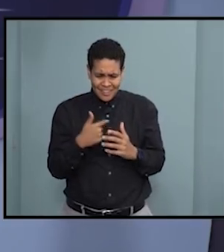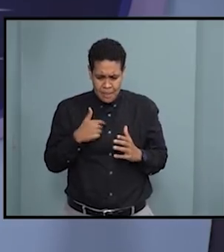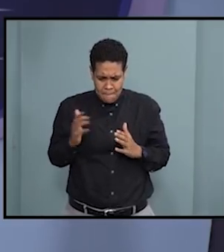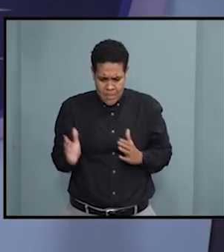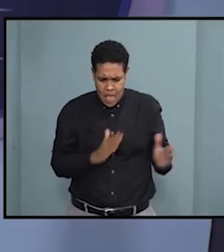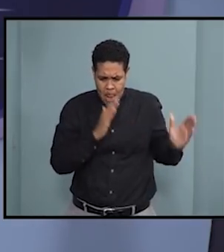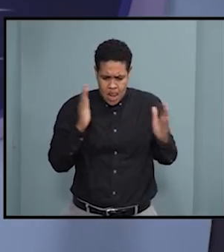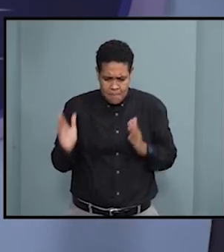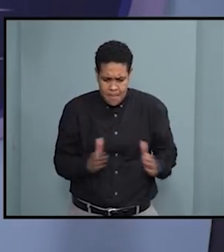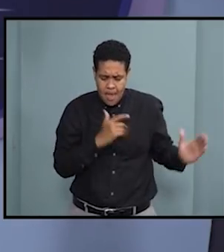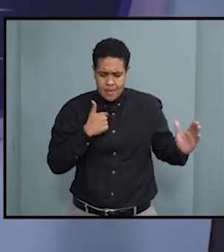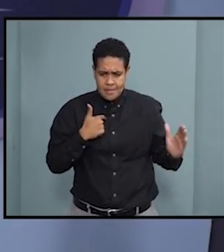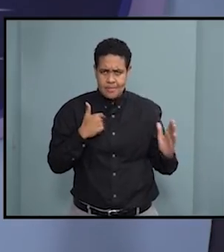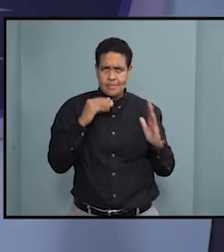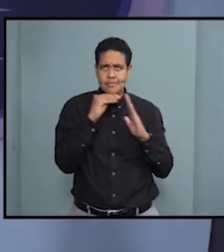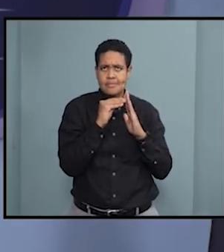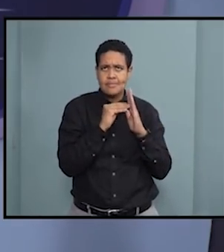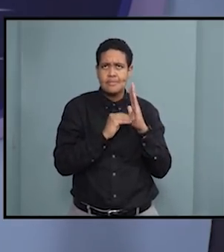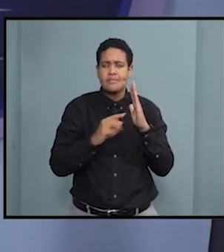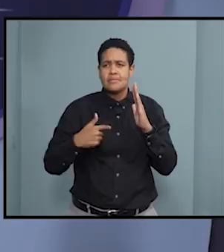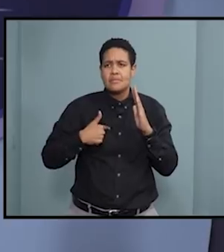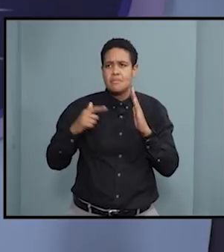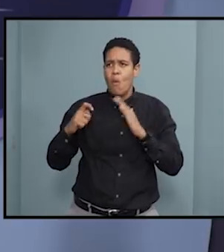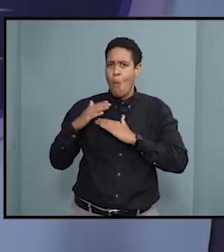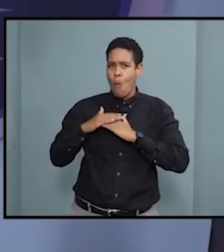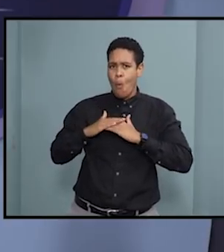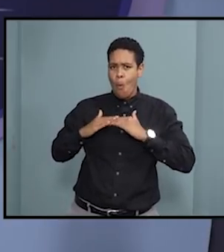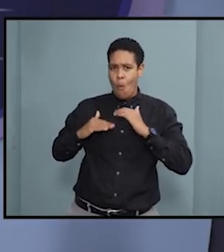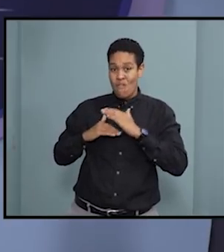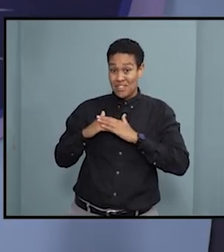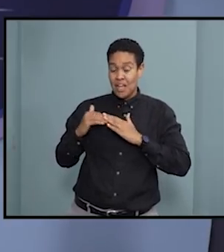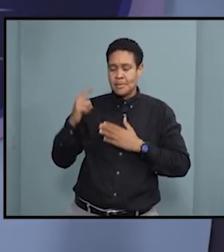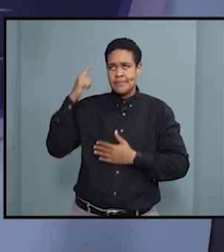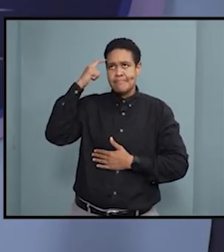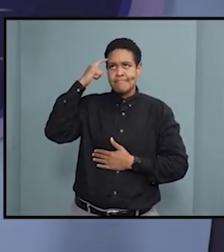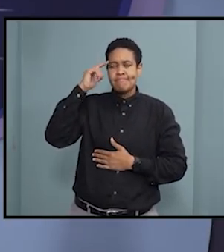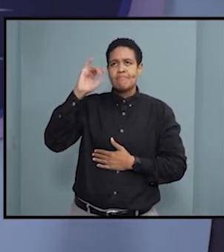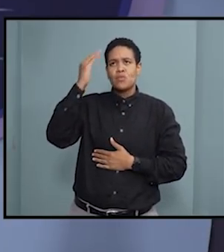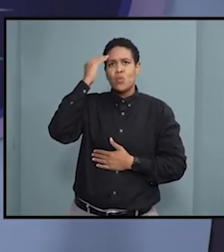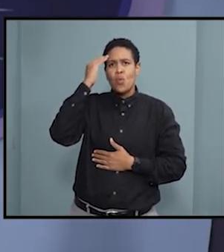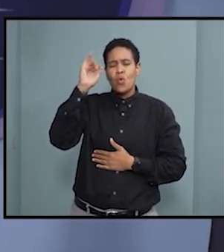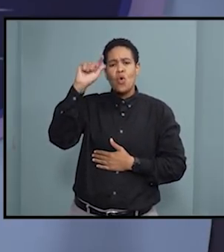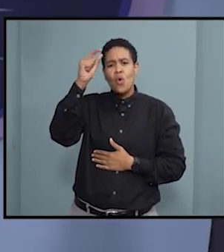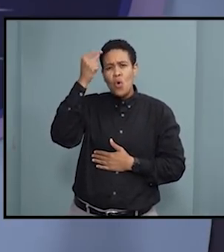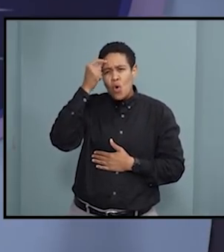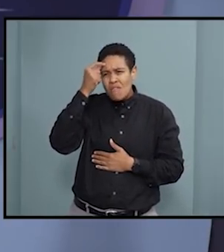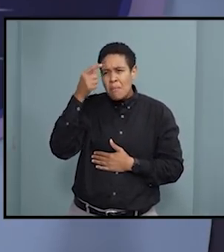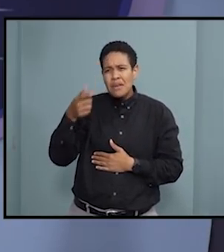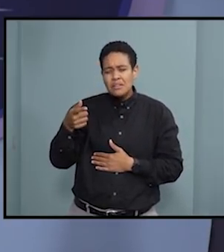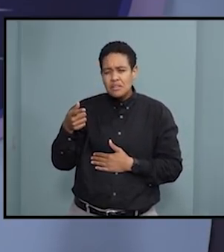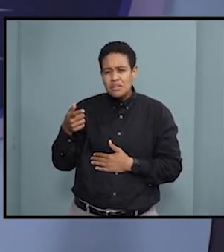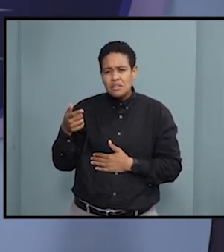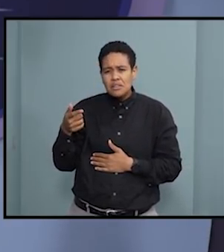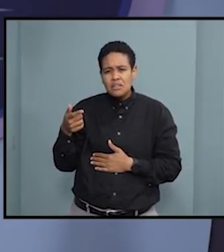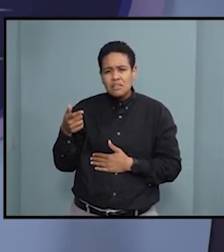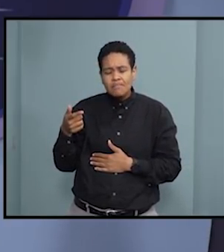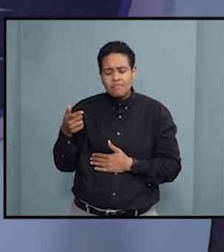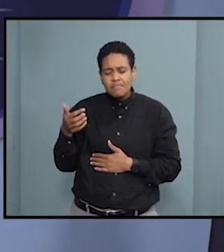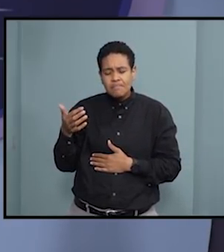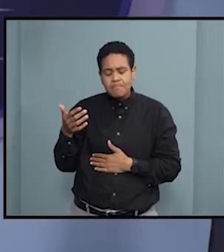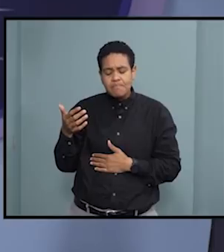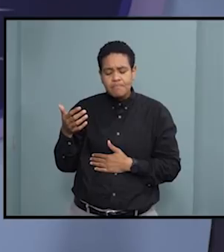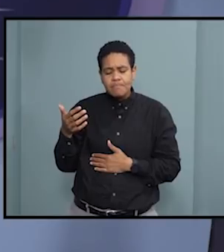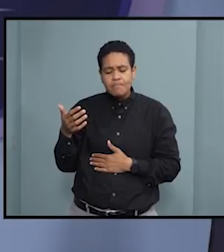planning, to be comfortable that the government is moving with great